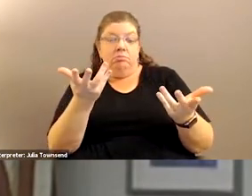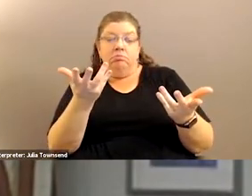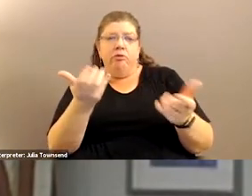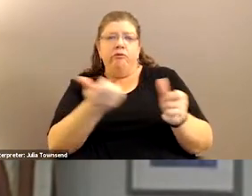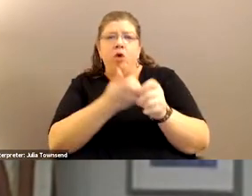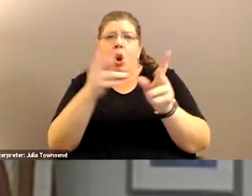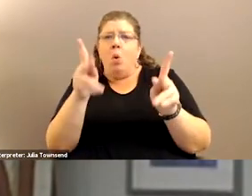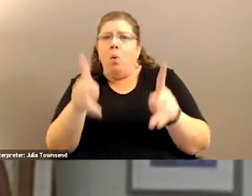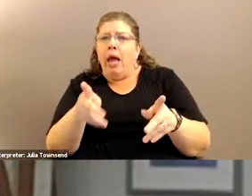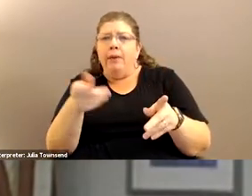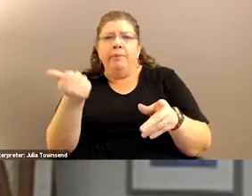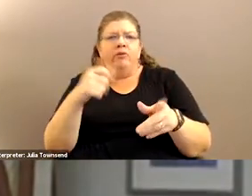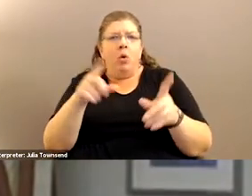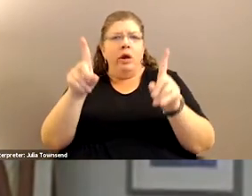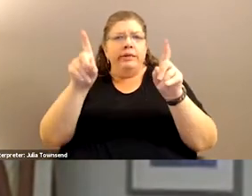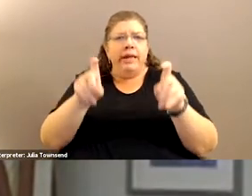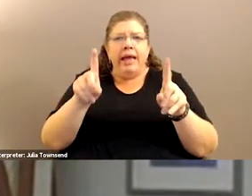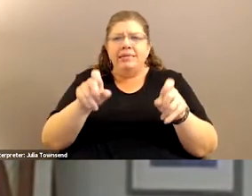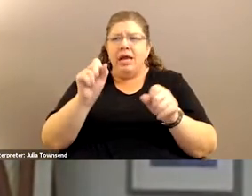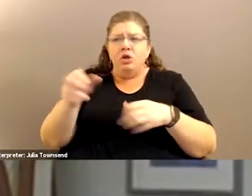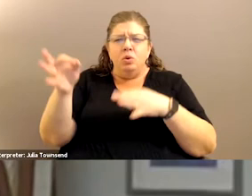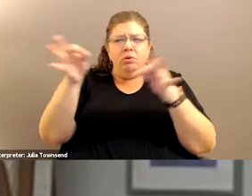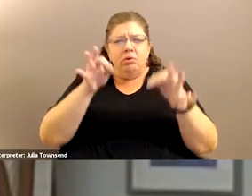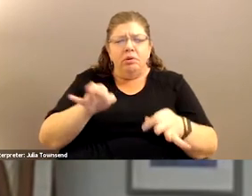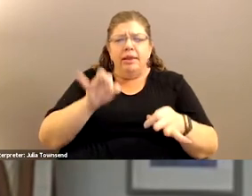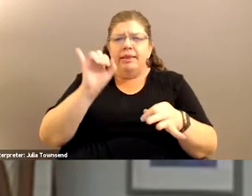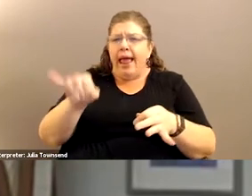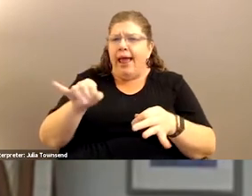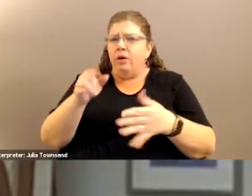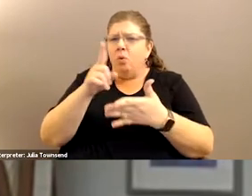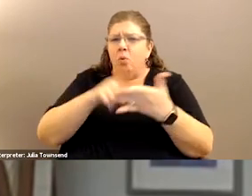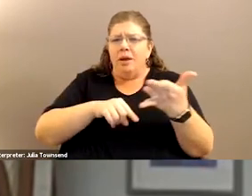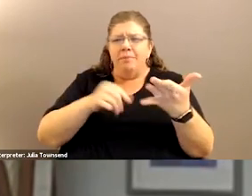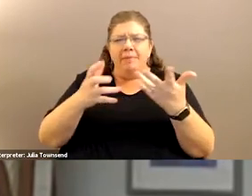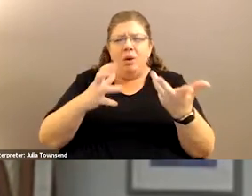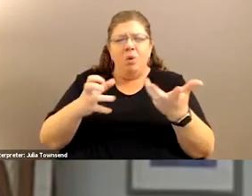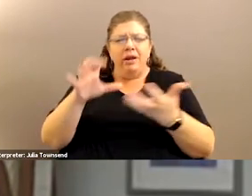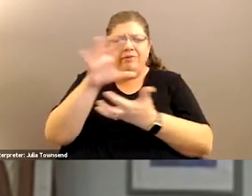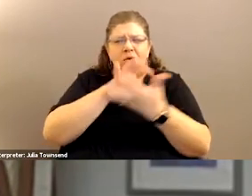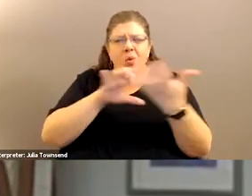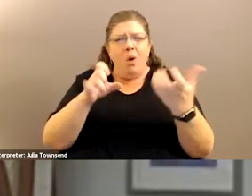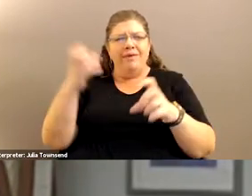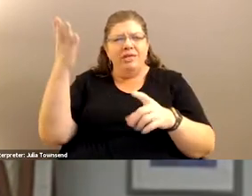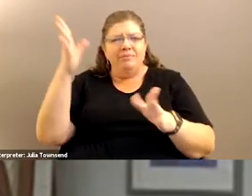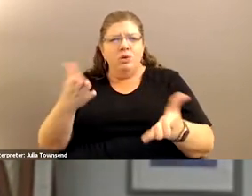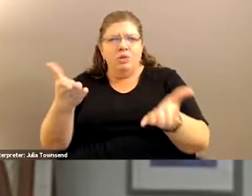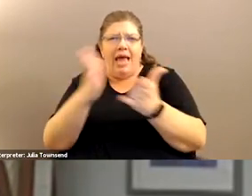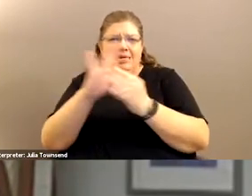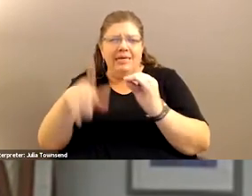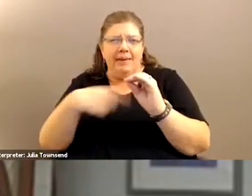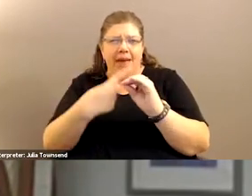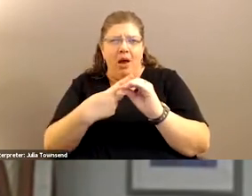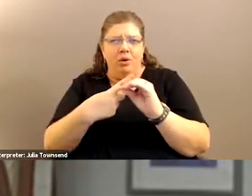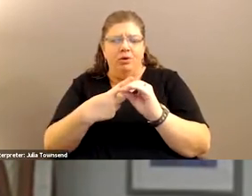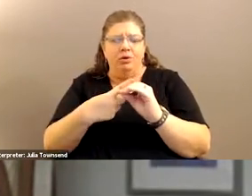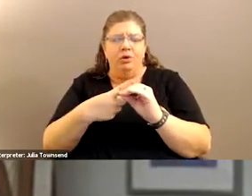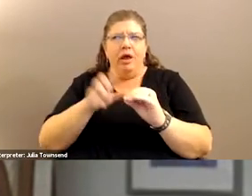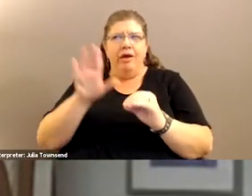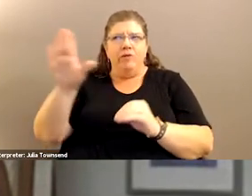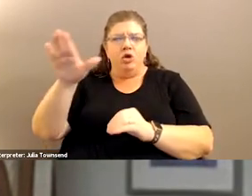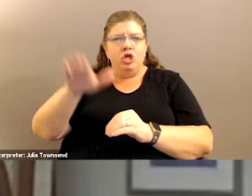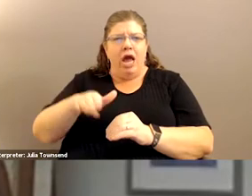with with getting tests can you speak to that and sort of what i think that might have been what this one of the speakers was asking about uh her child has a